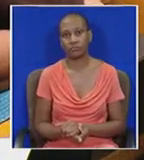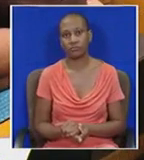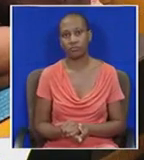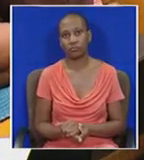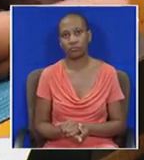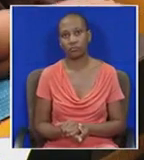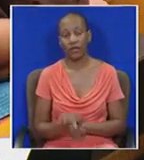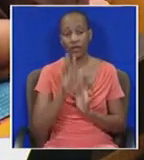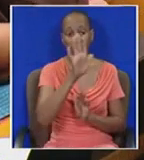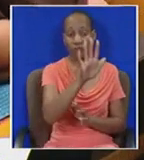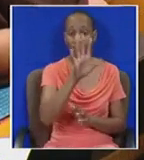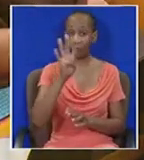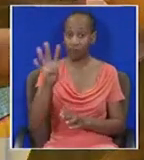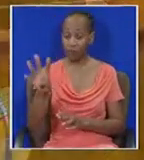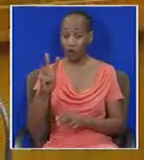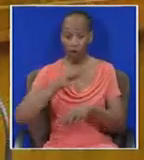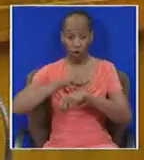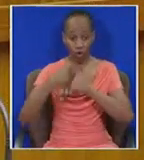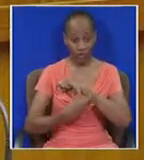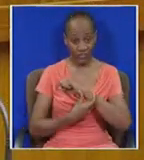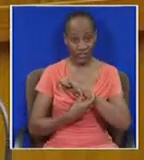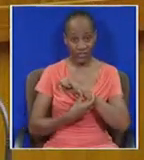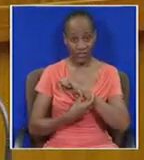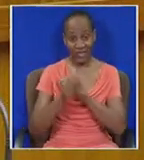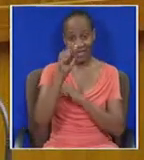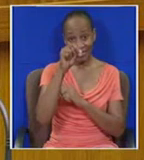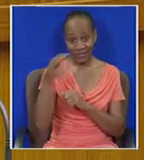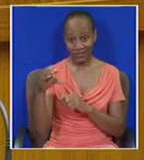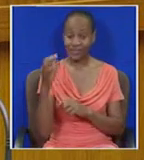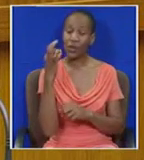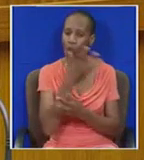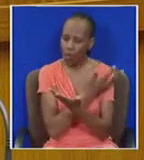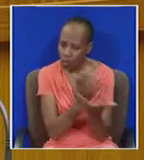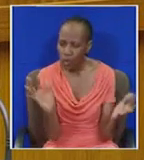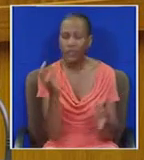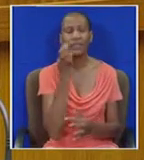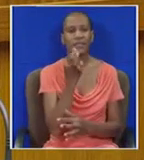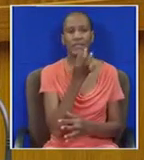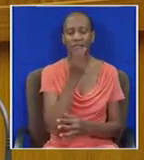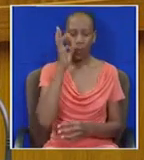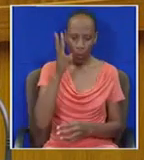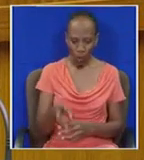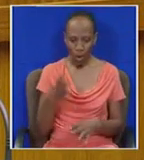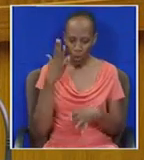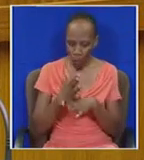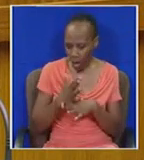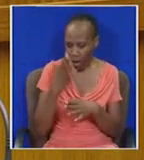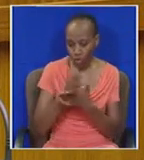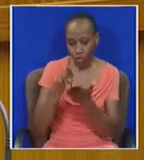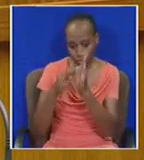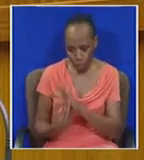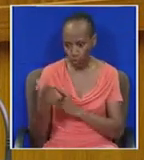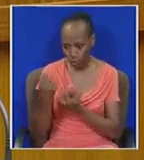Delegates to the 54th National Conference committed themselves to play a more proactive role